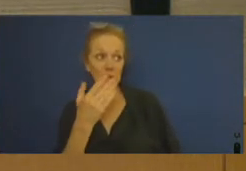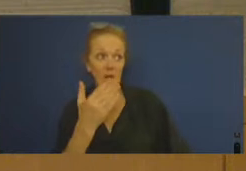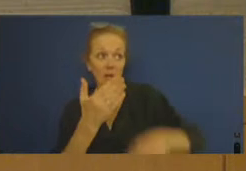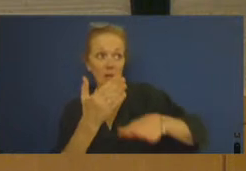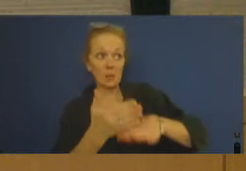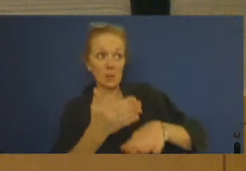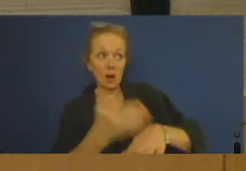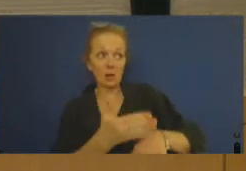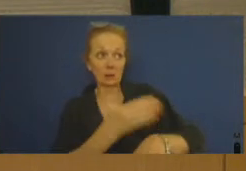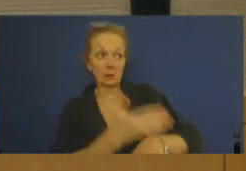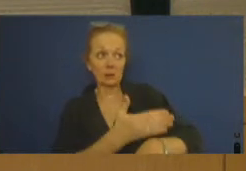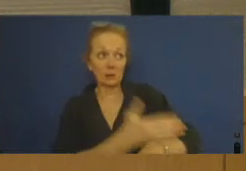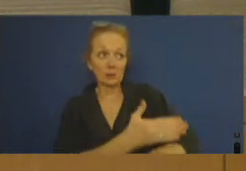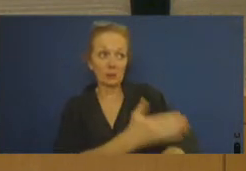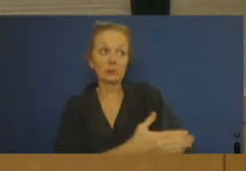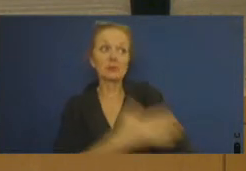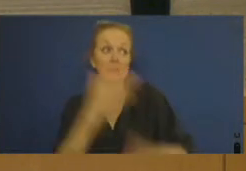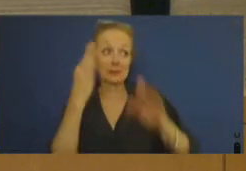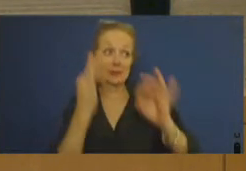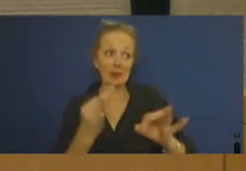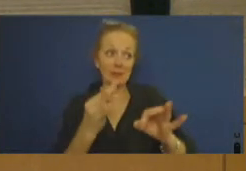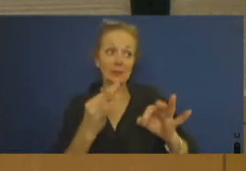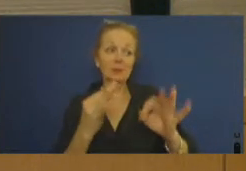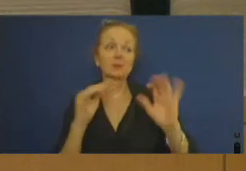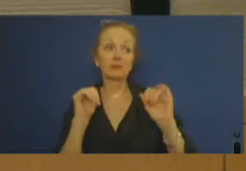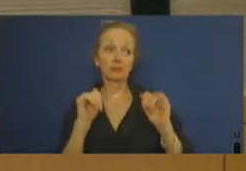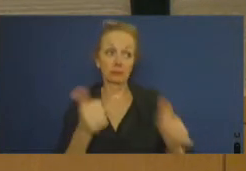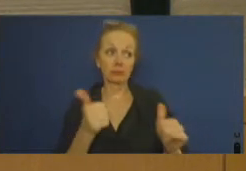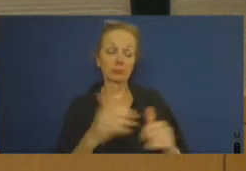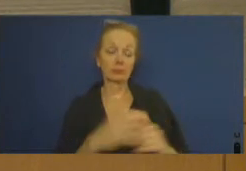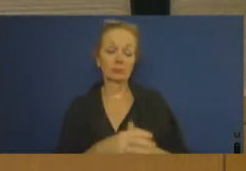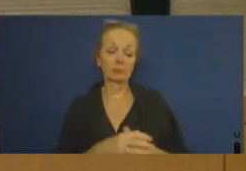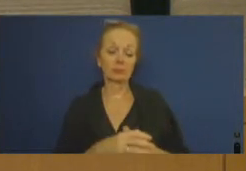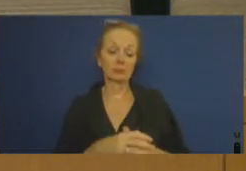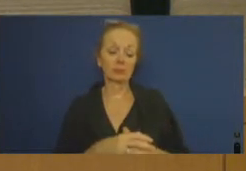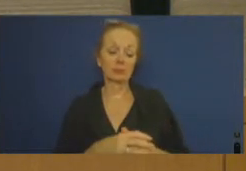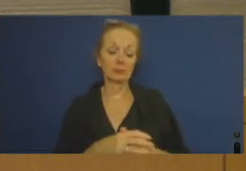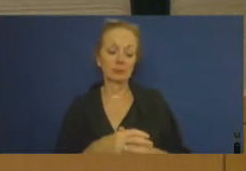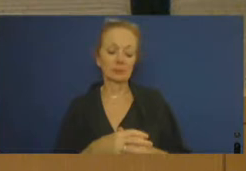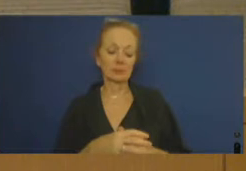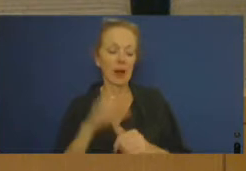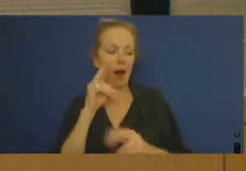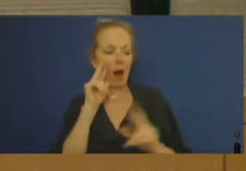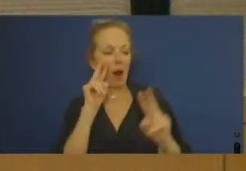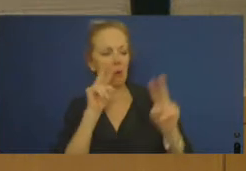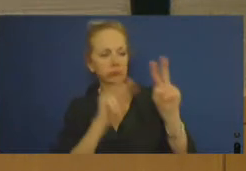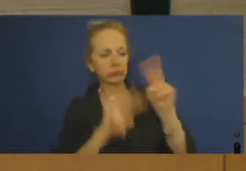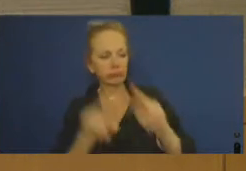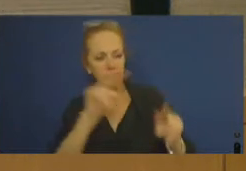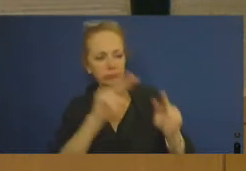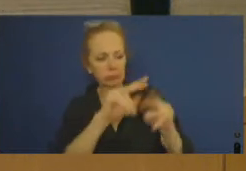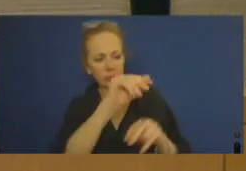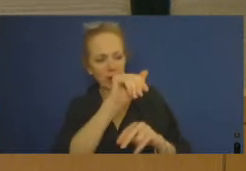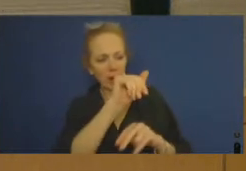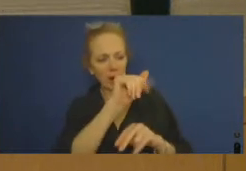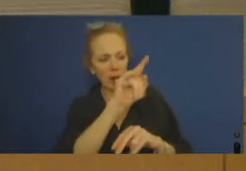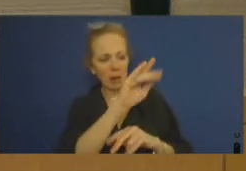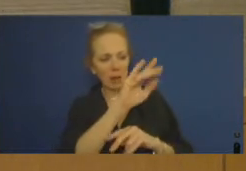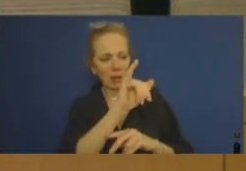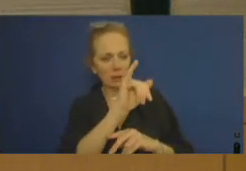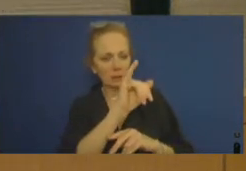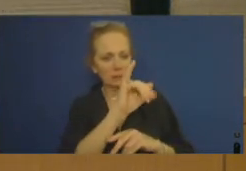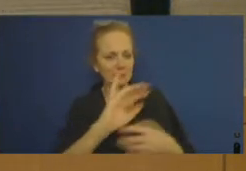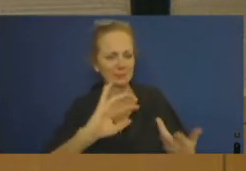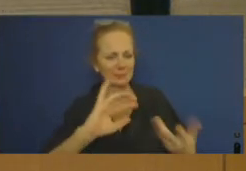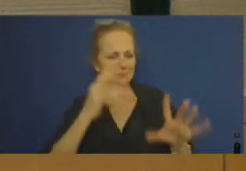development, when I was first asked to look at it, I looked at the alley, and the alley has been in disrepair for a long time. And